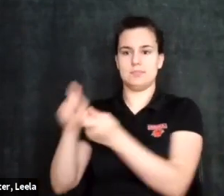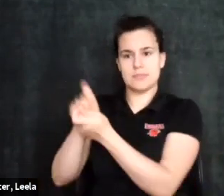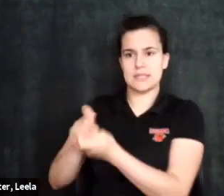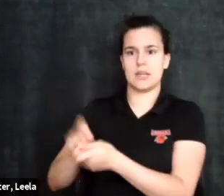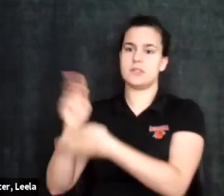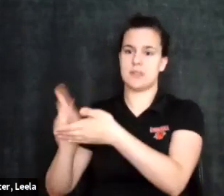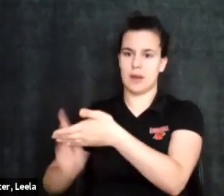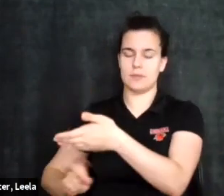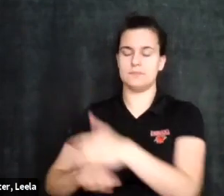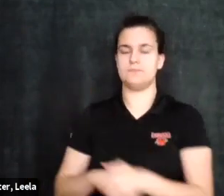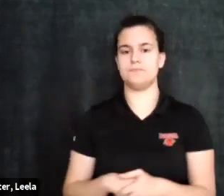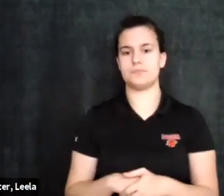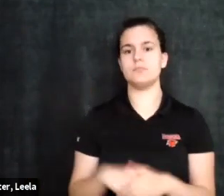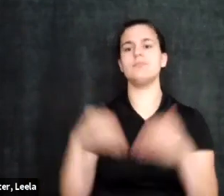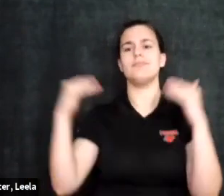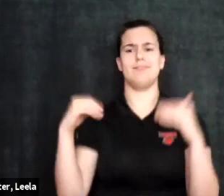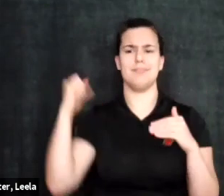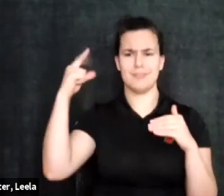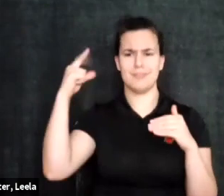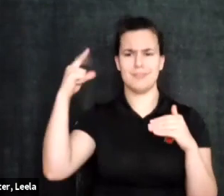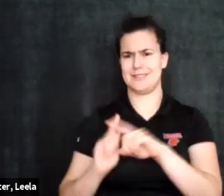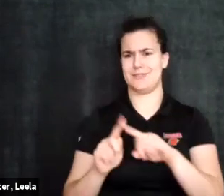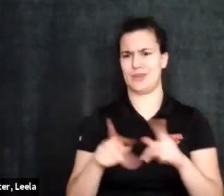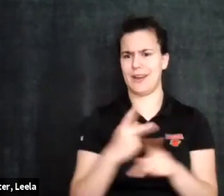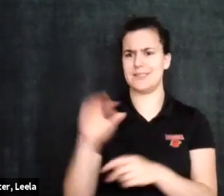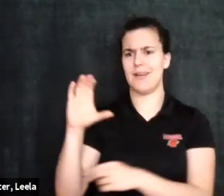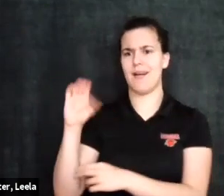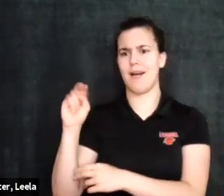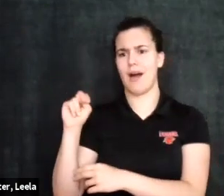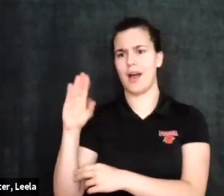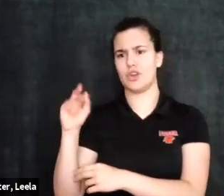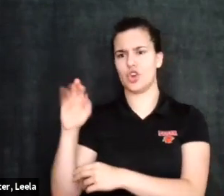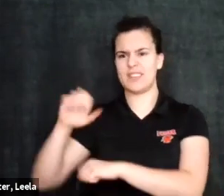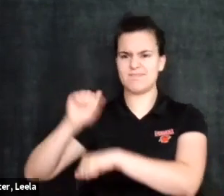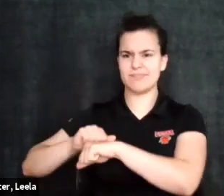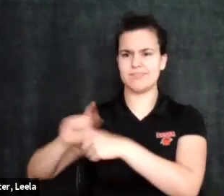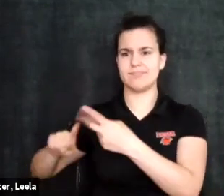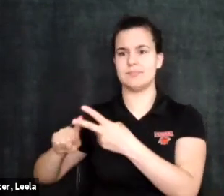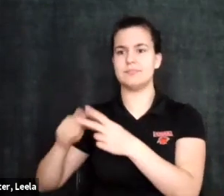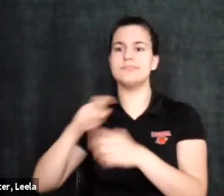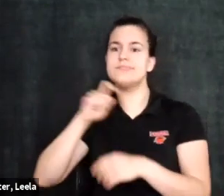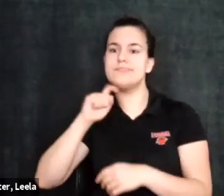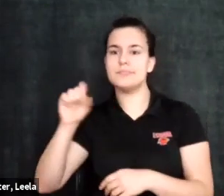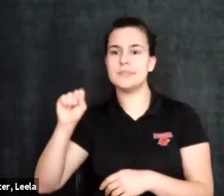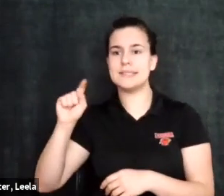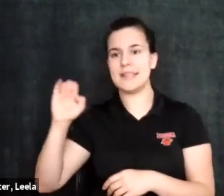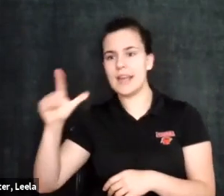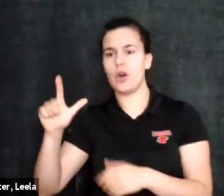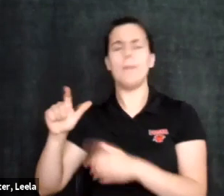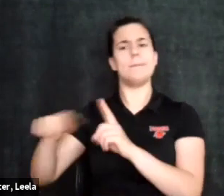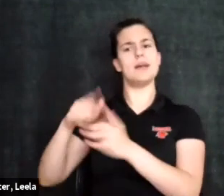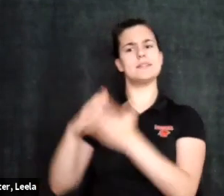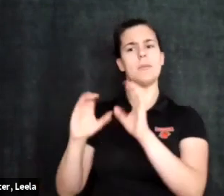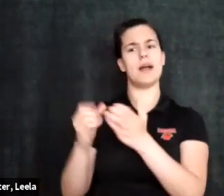reinforced concrete steel, and then of course, hydraulics engineering too, and then of course some electives where you can